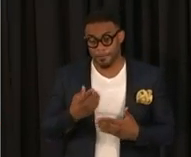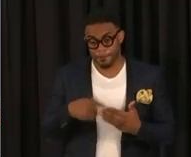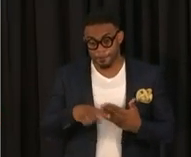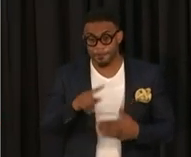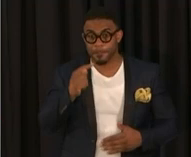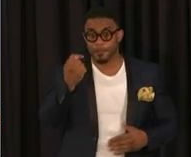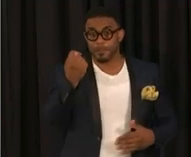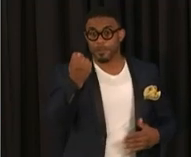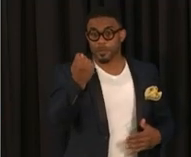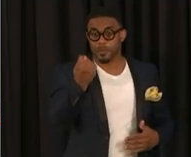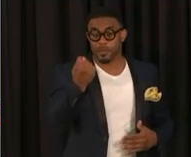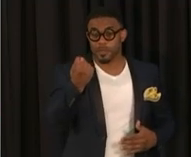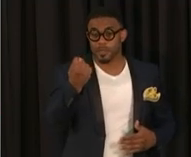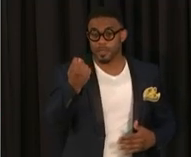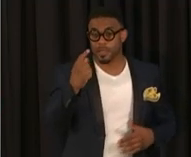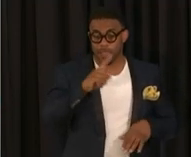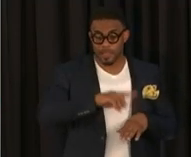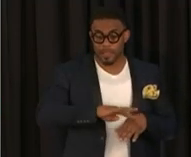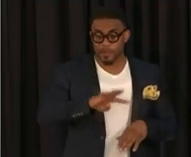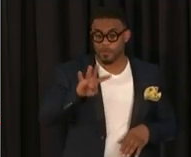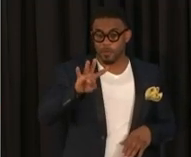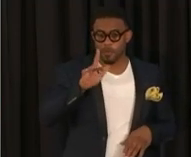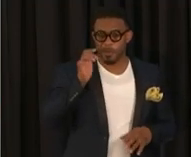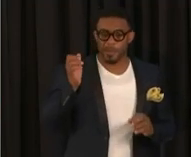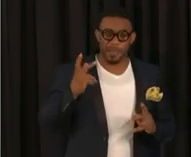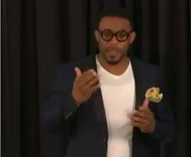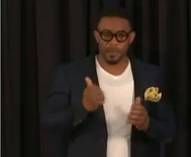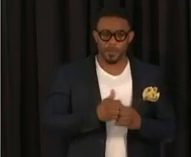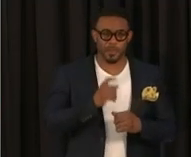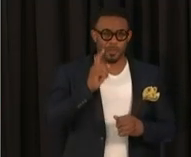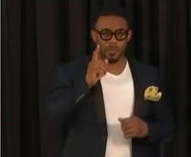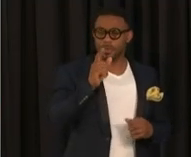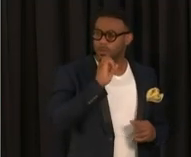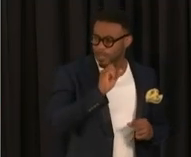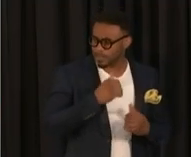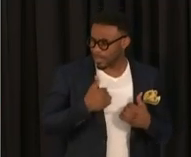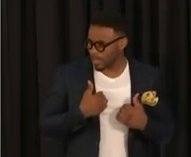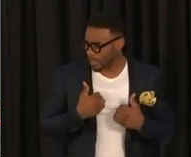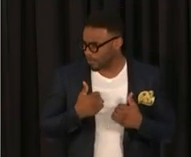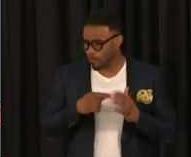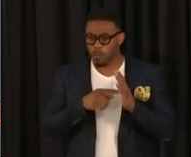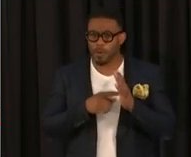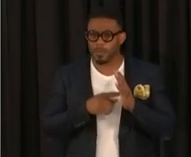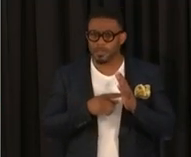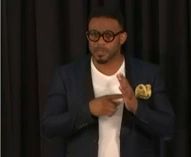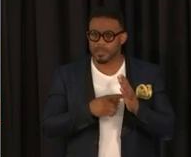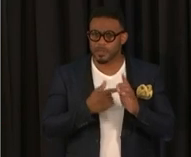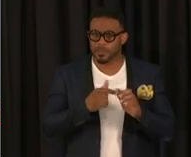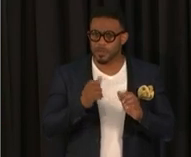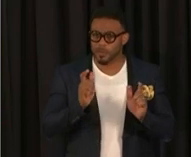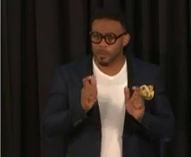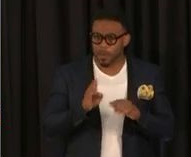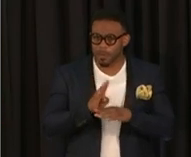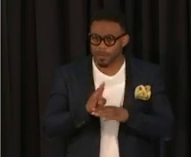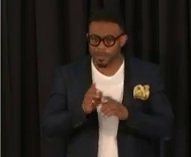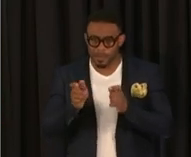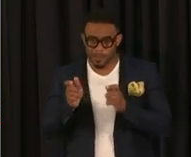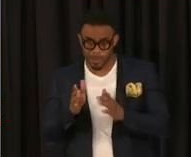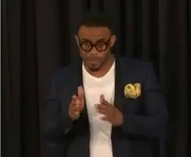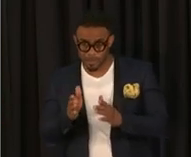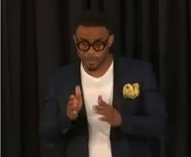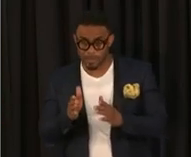Next week on Tuesday at 4 p.m., we'll be back here with you. We'll actually have representatives from the Small